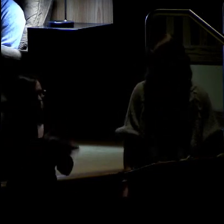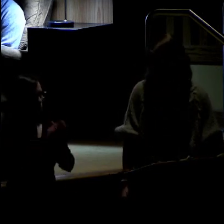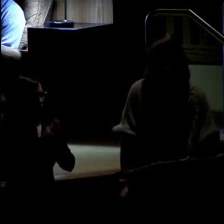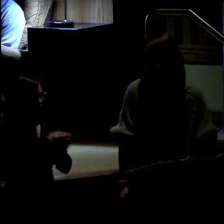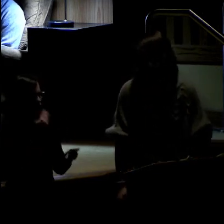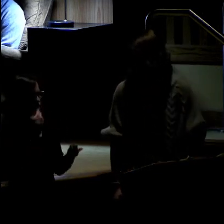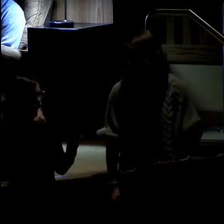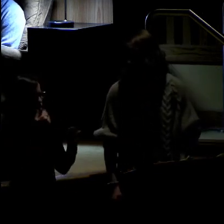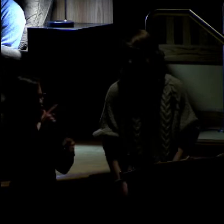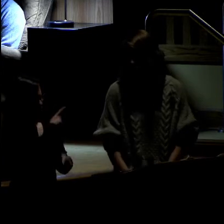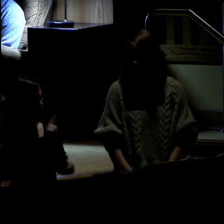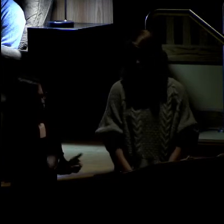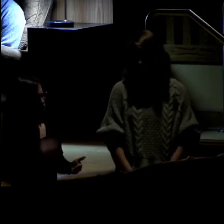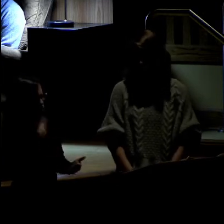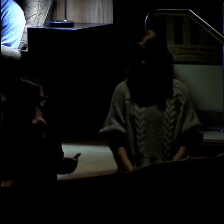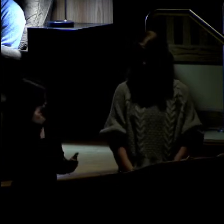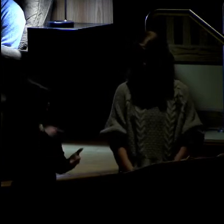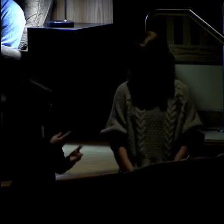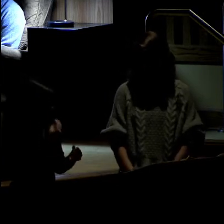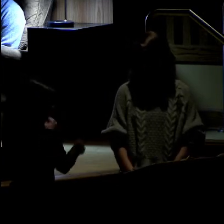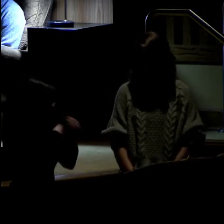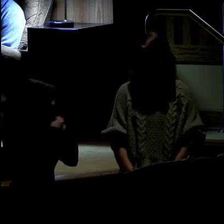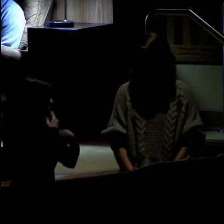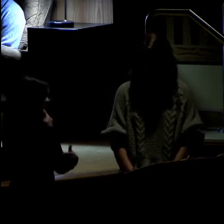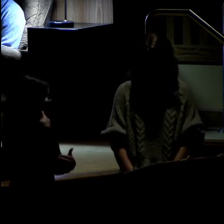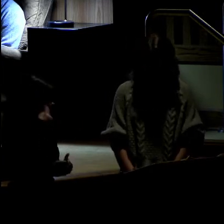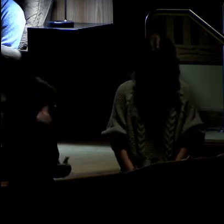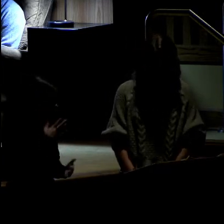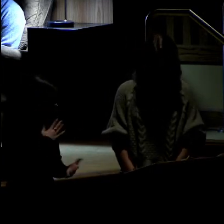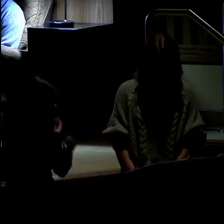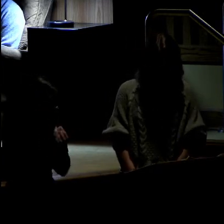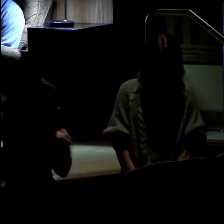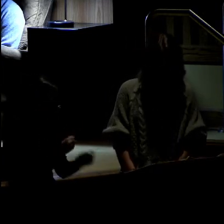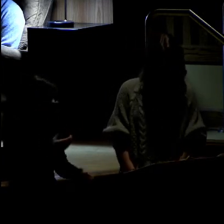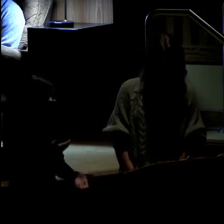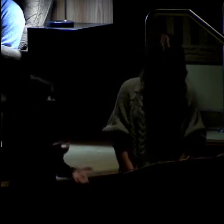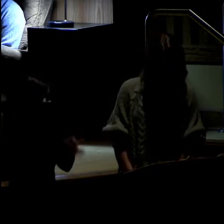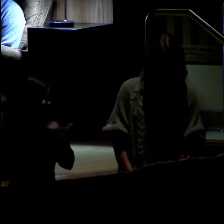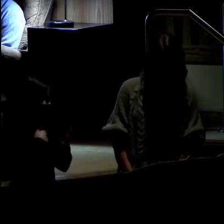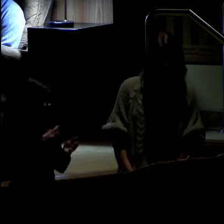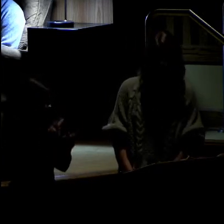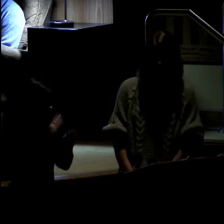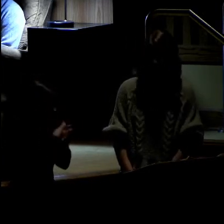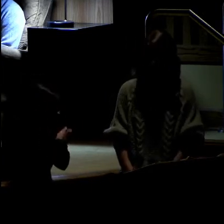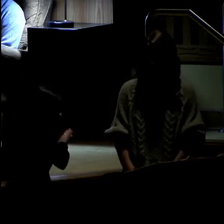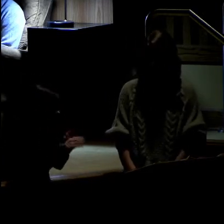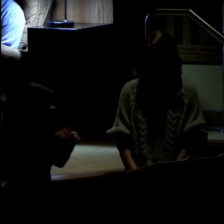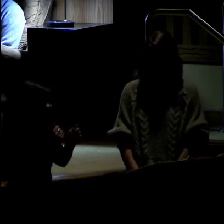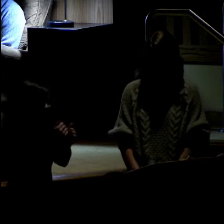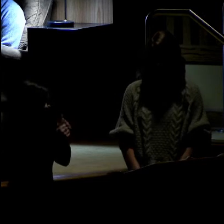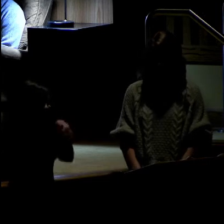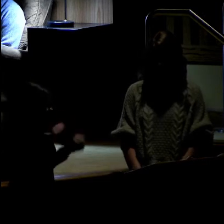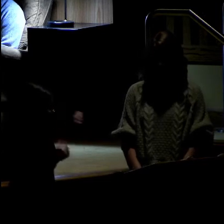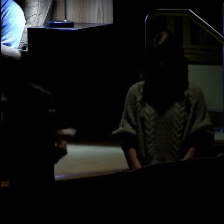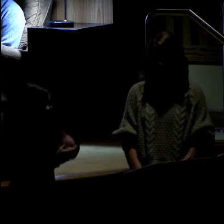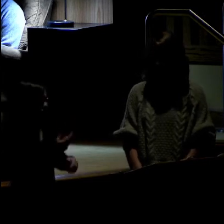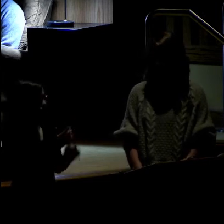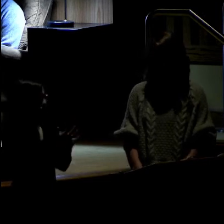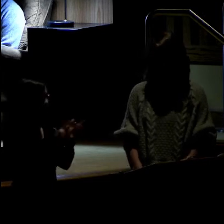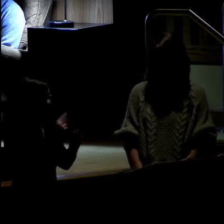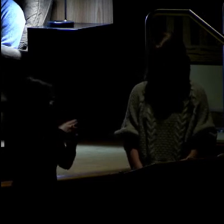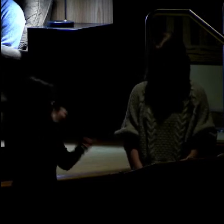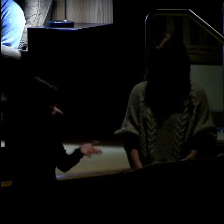but most of all, thank you for our salvation. Now please help all of us to be kind to each other as we eat this delicious supper. In Jesus' name,